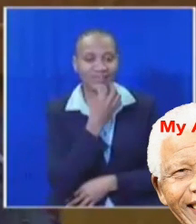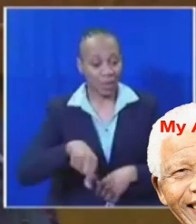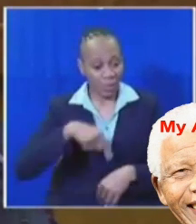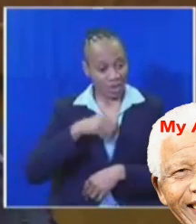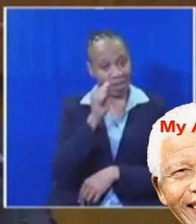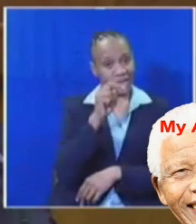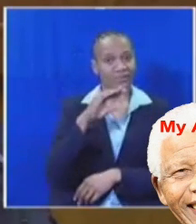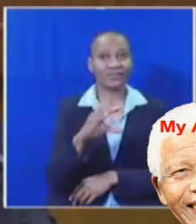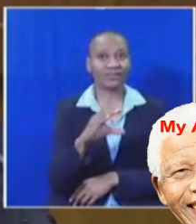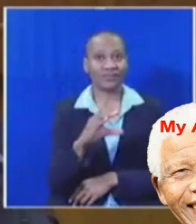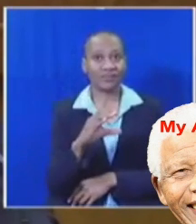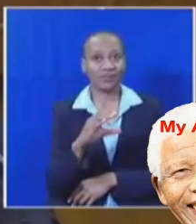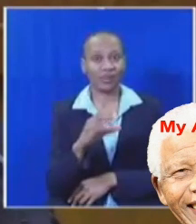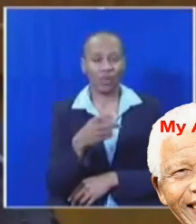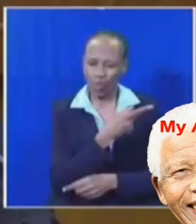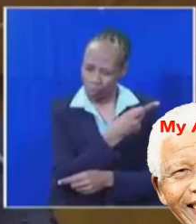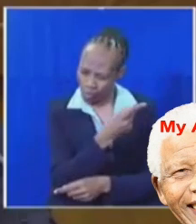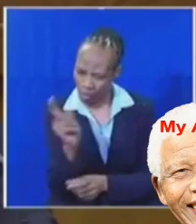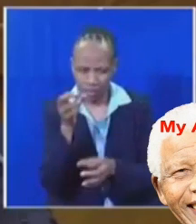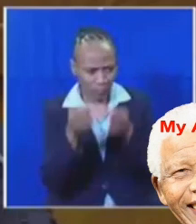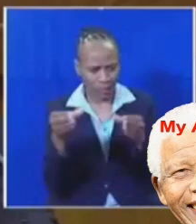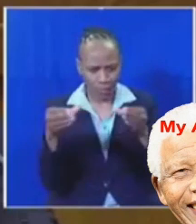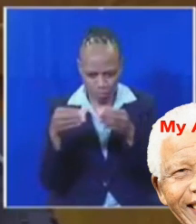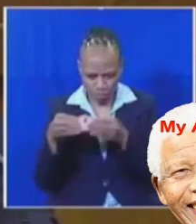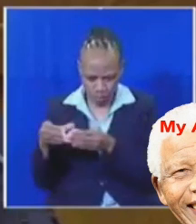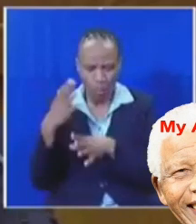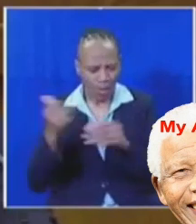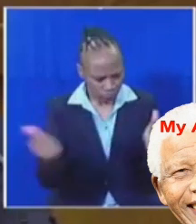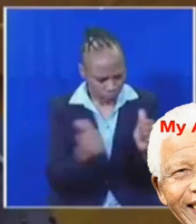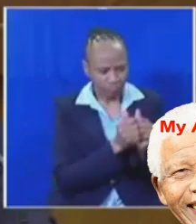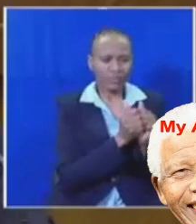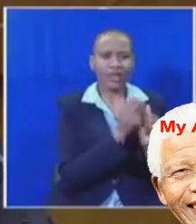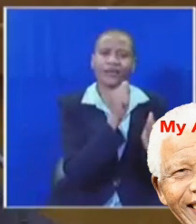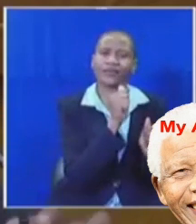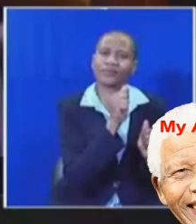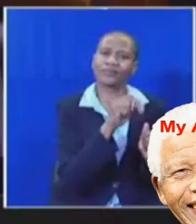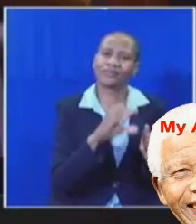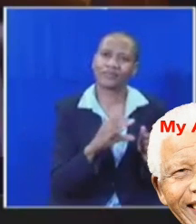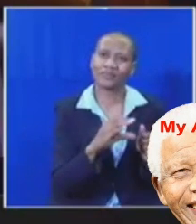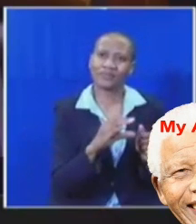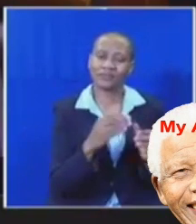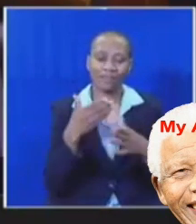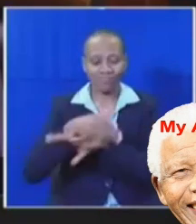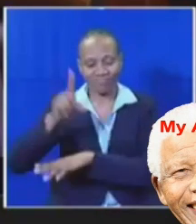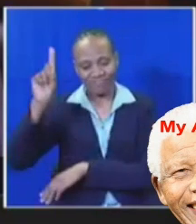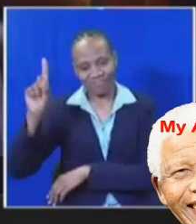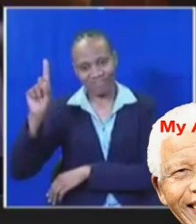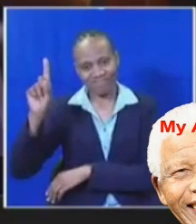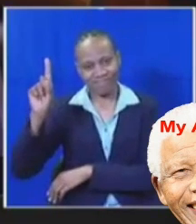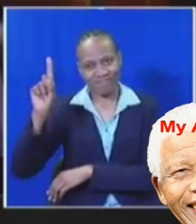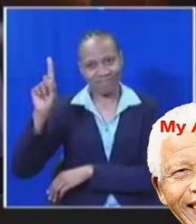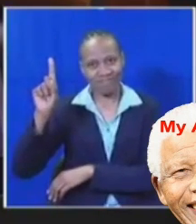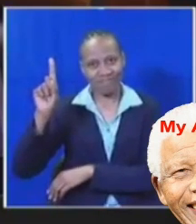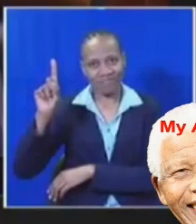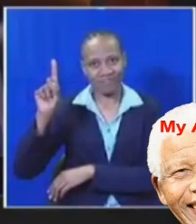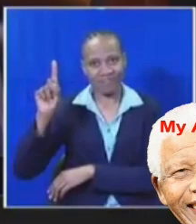ANC, all political parties to work with us. Order, honorable member. Honorable member. The honourable member literally has not a